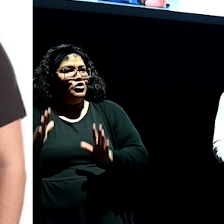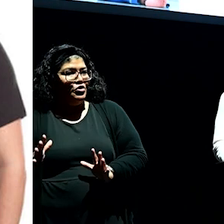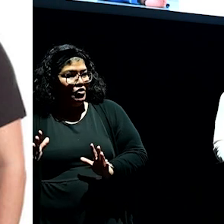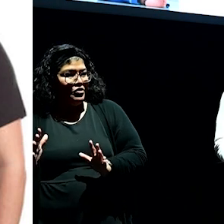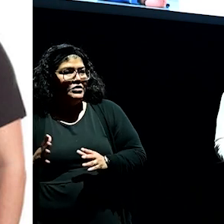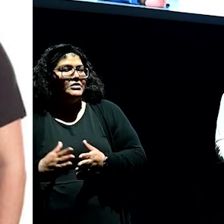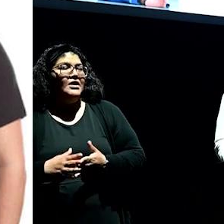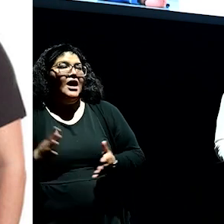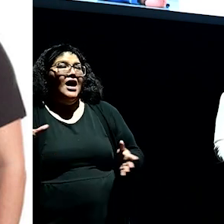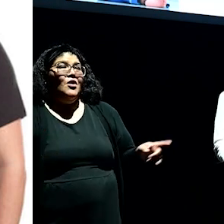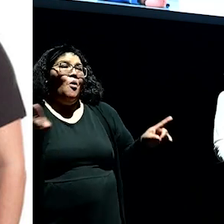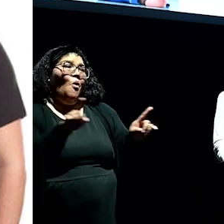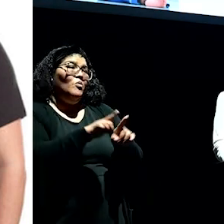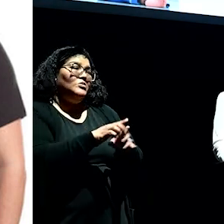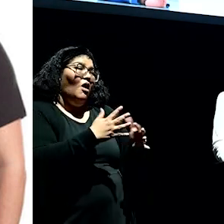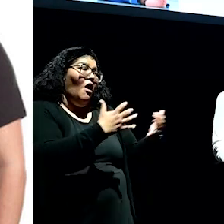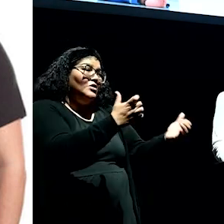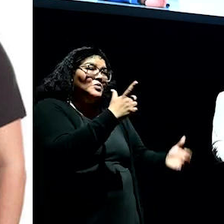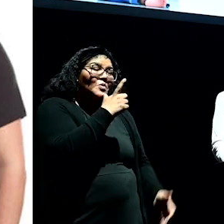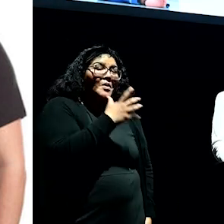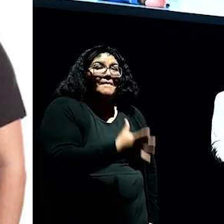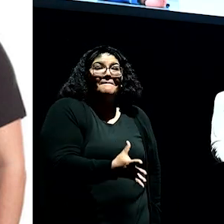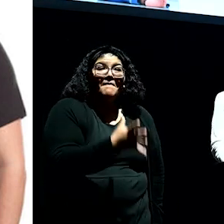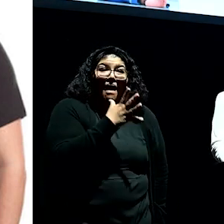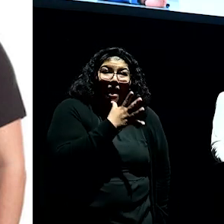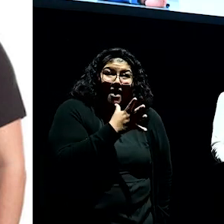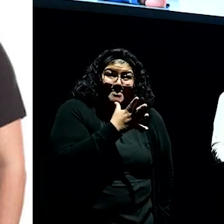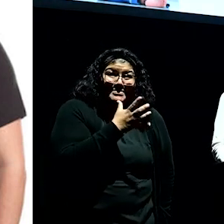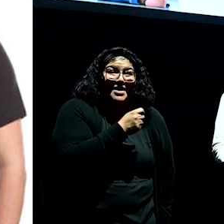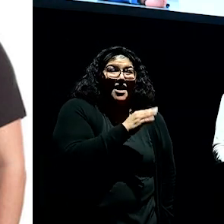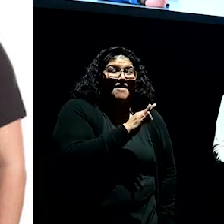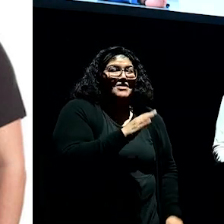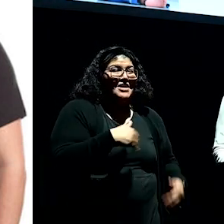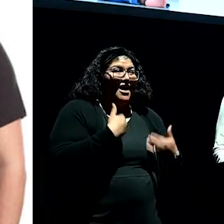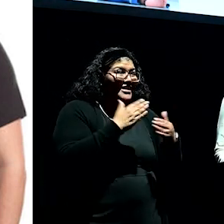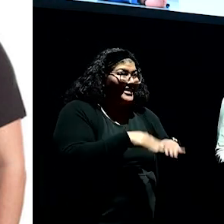then moms, parents of young kids,